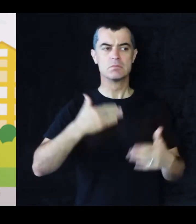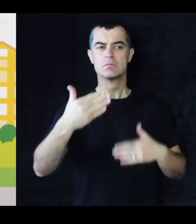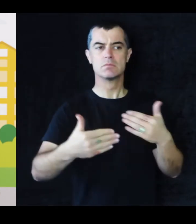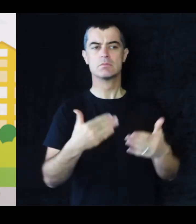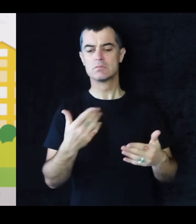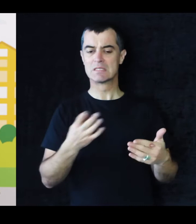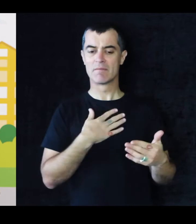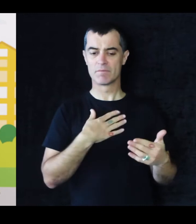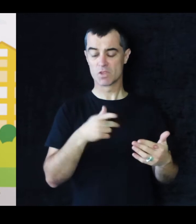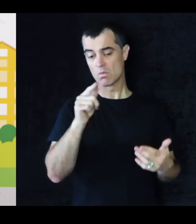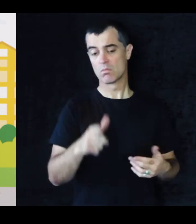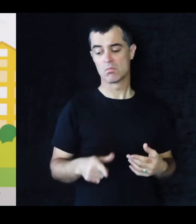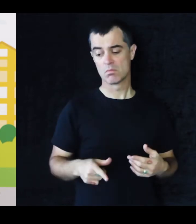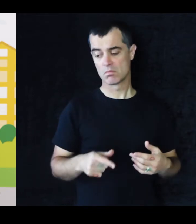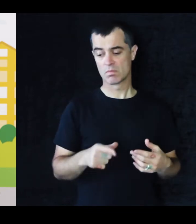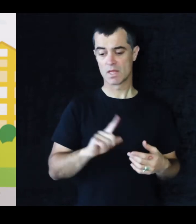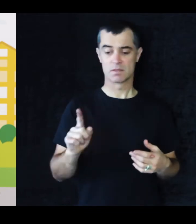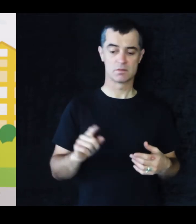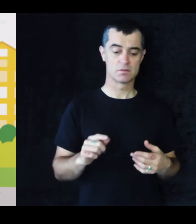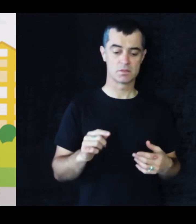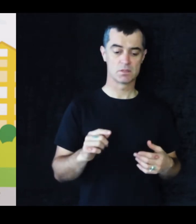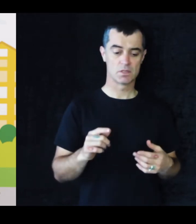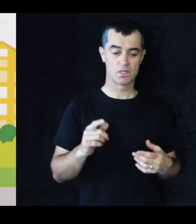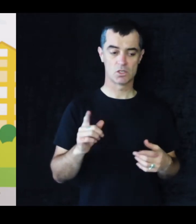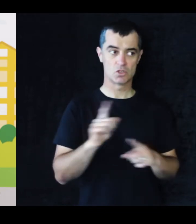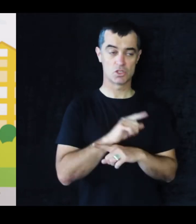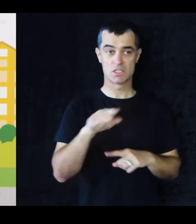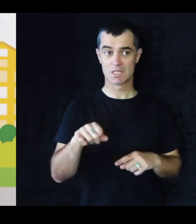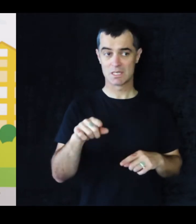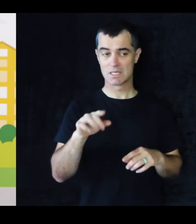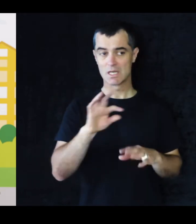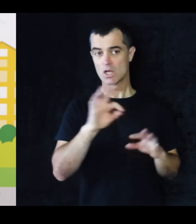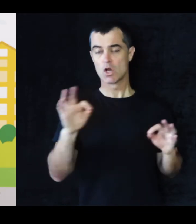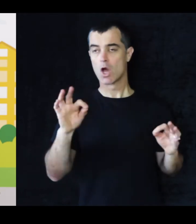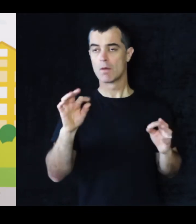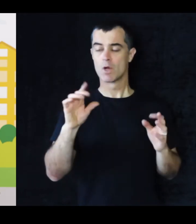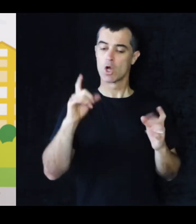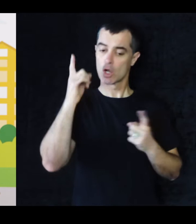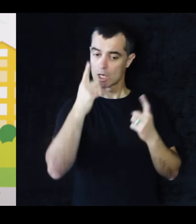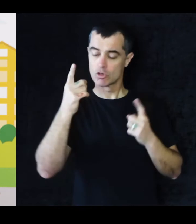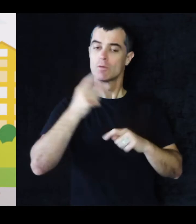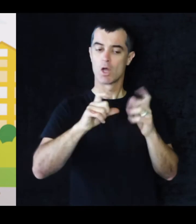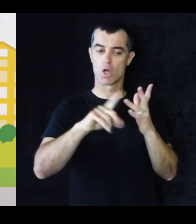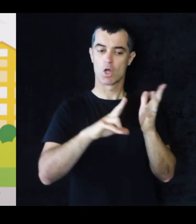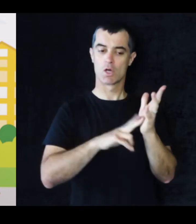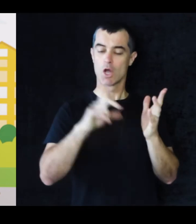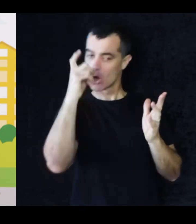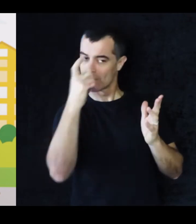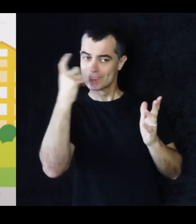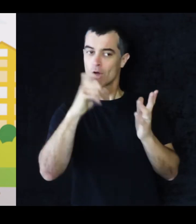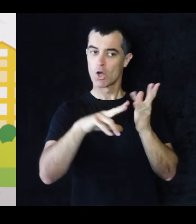but I found for myself, you know, that like to change that being inconsiderate to being